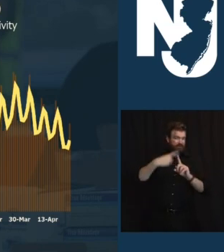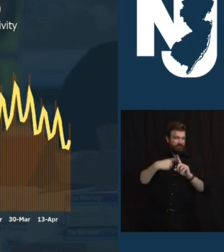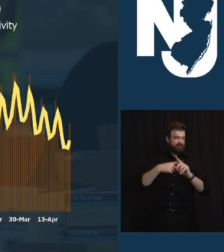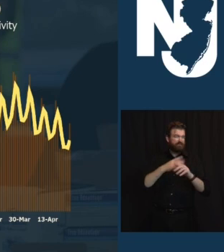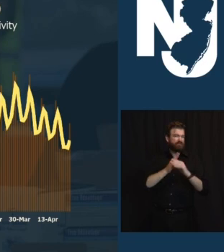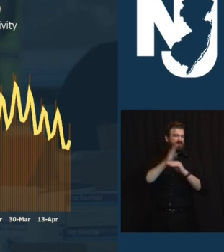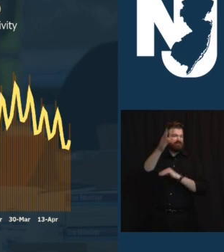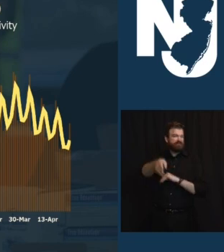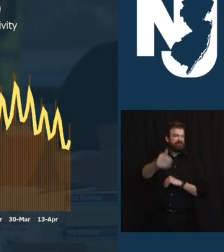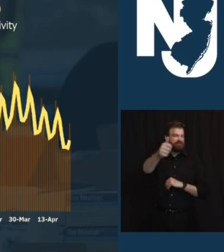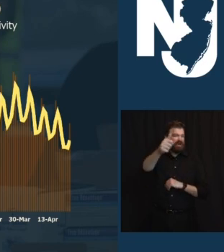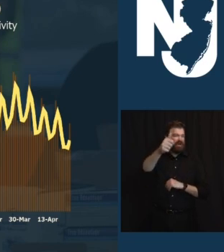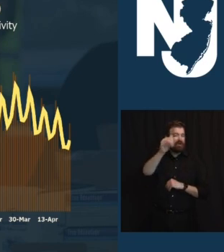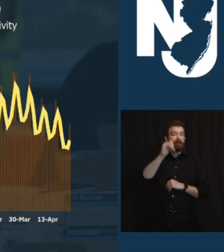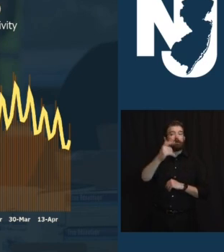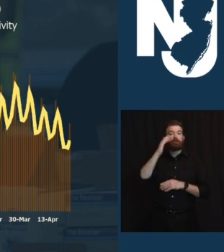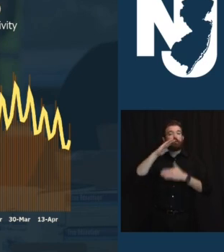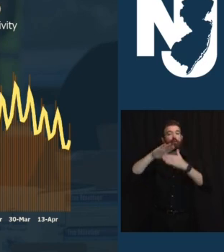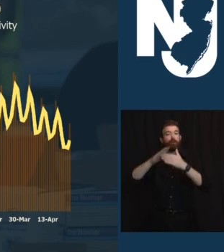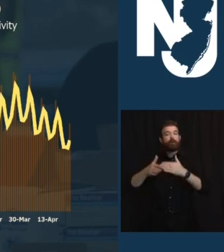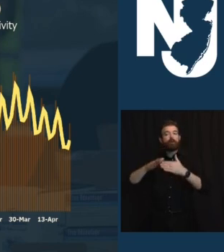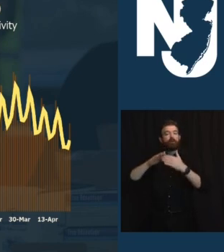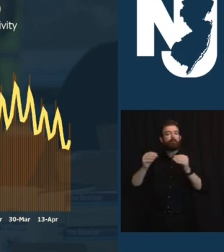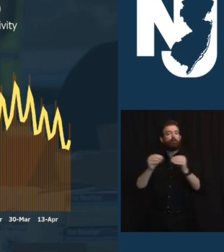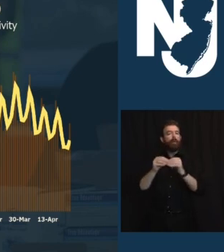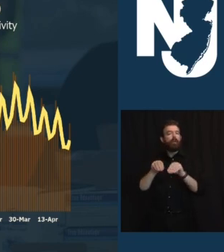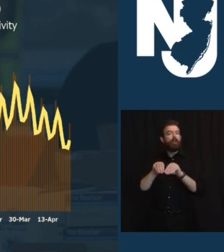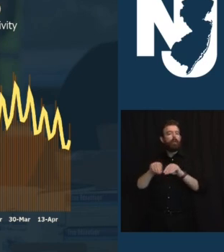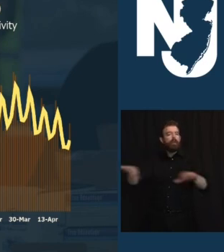pattern on the chart. This is the first